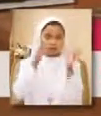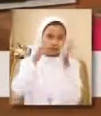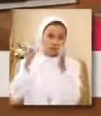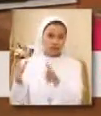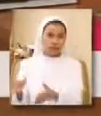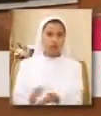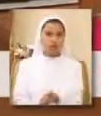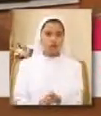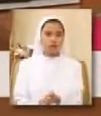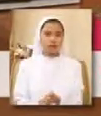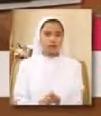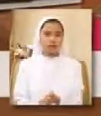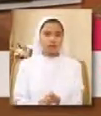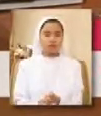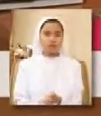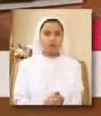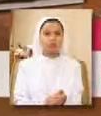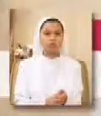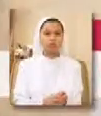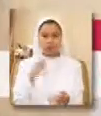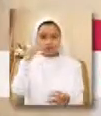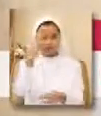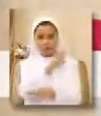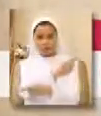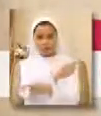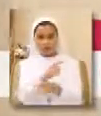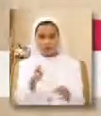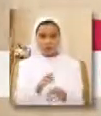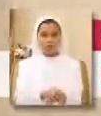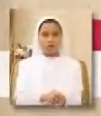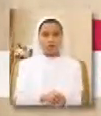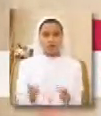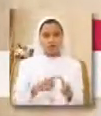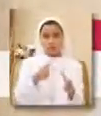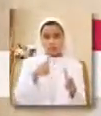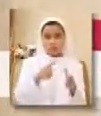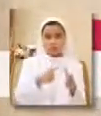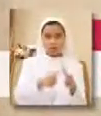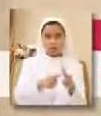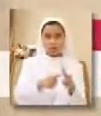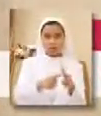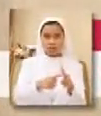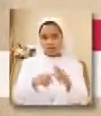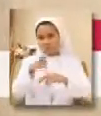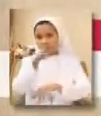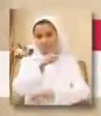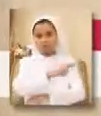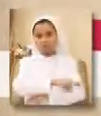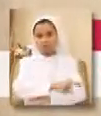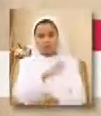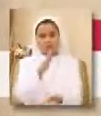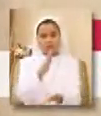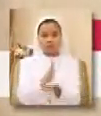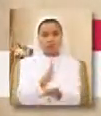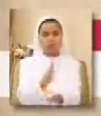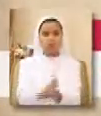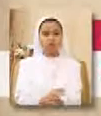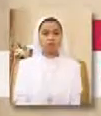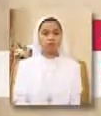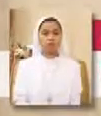were coming to Jamaica as refugees. And then I retired from that.